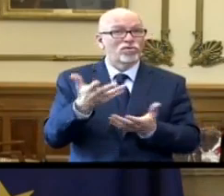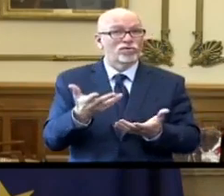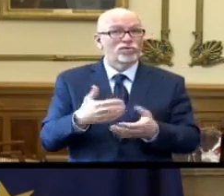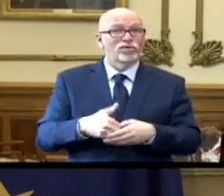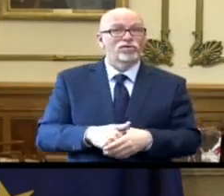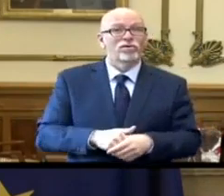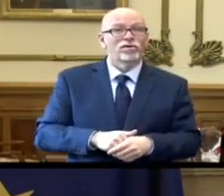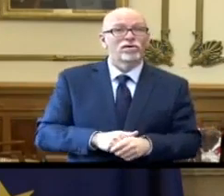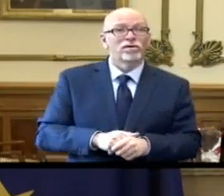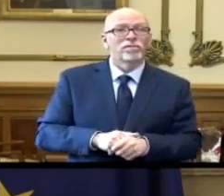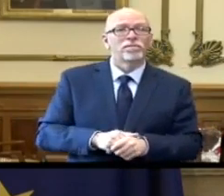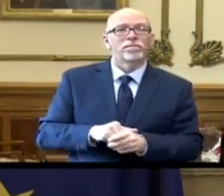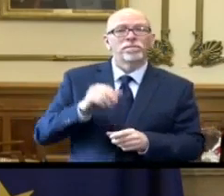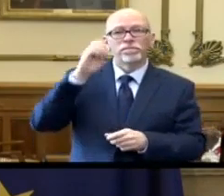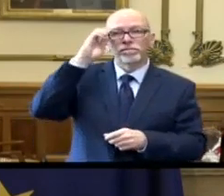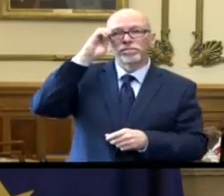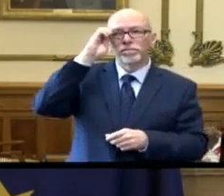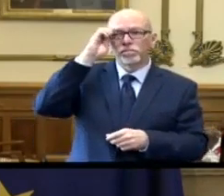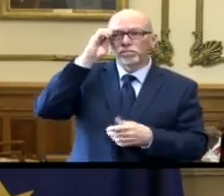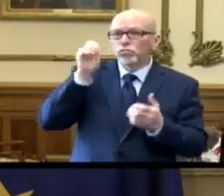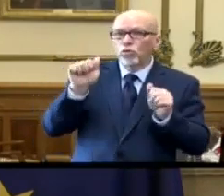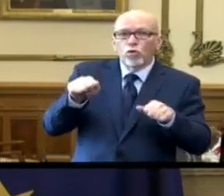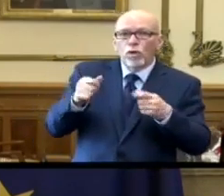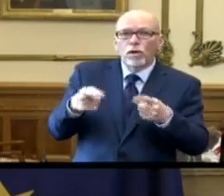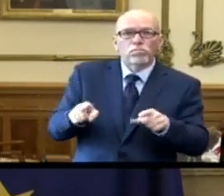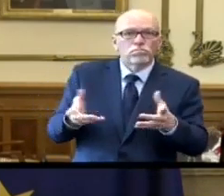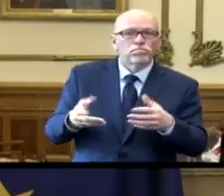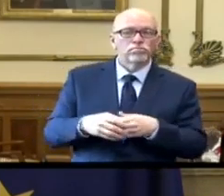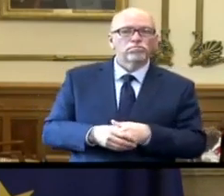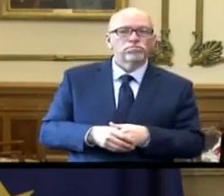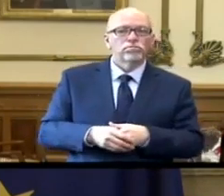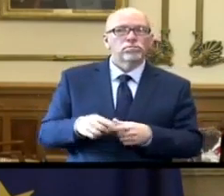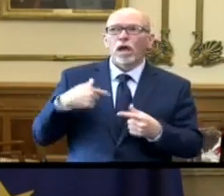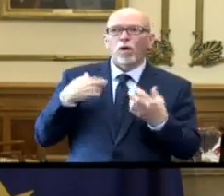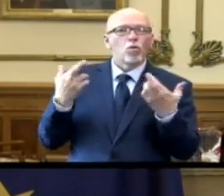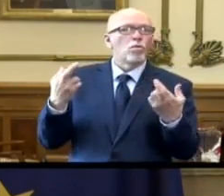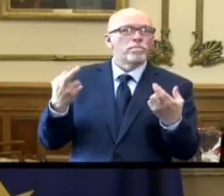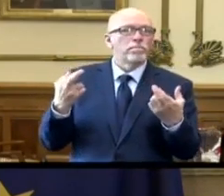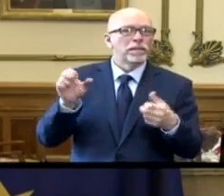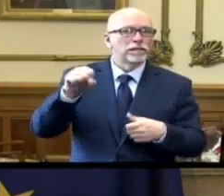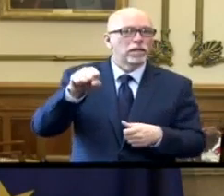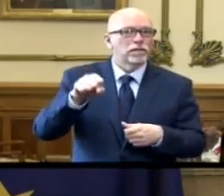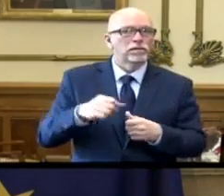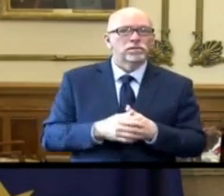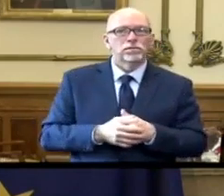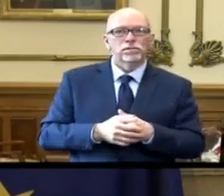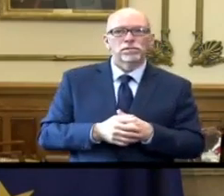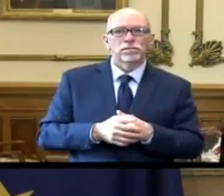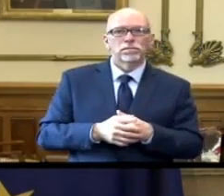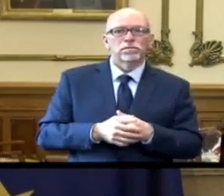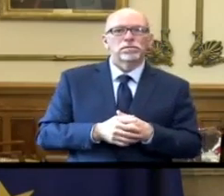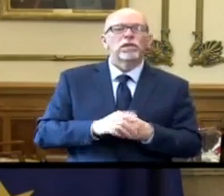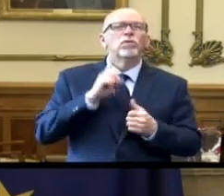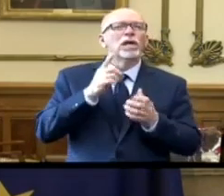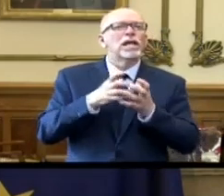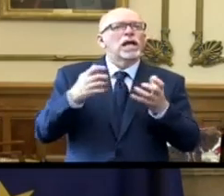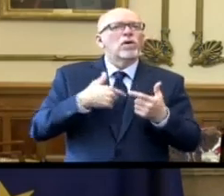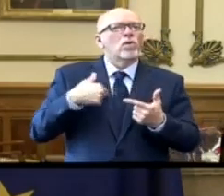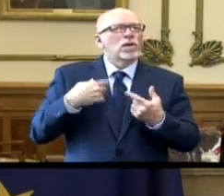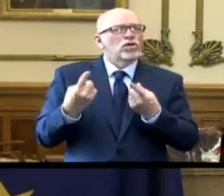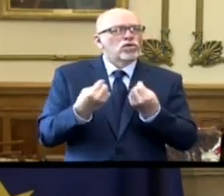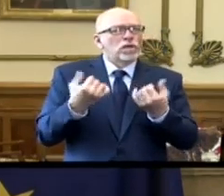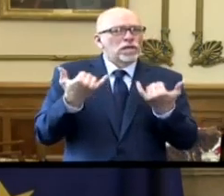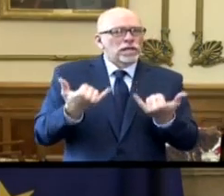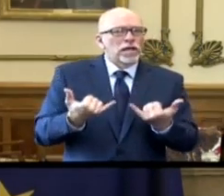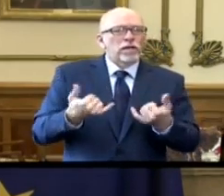23rd? It very well could, Ted. And I hope it does. And a lot of what we're doing right